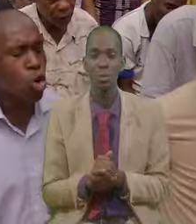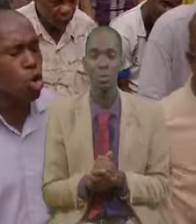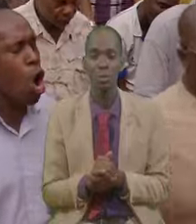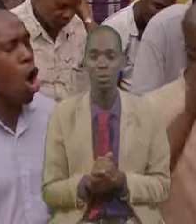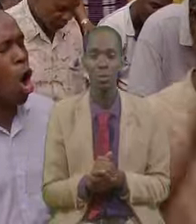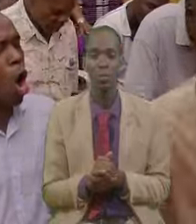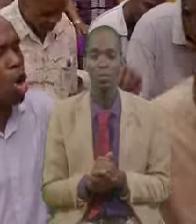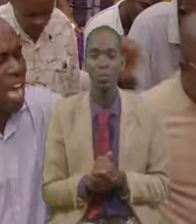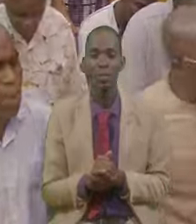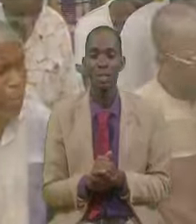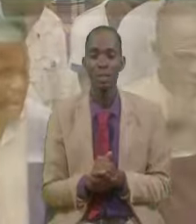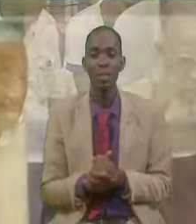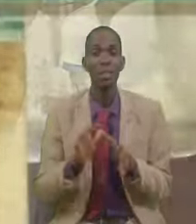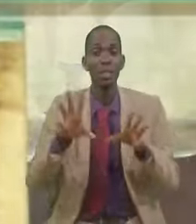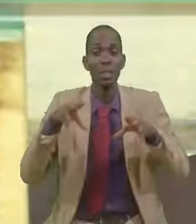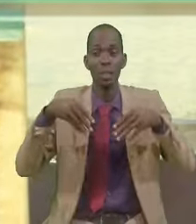Accept it done.